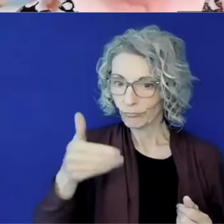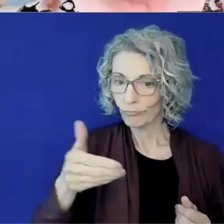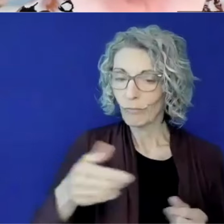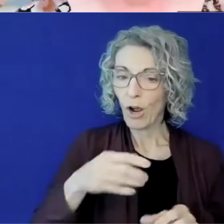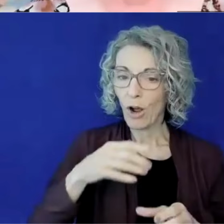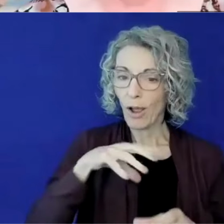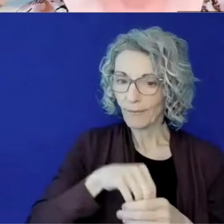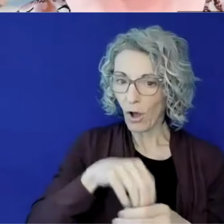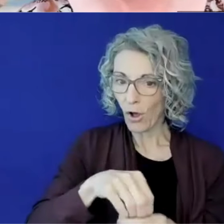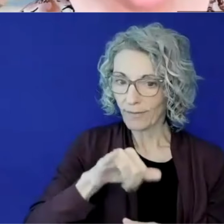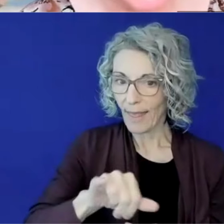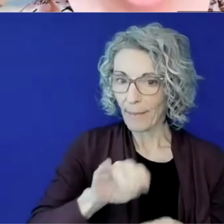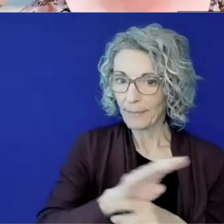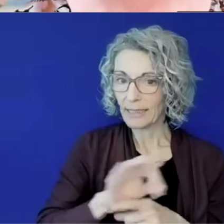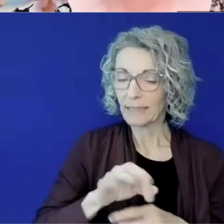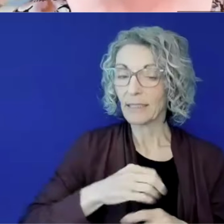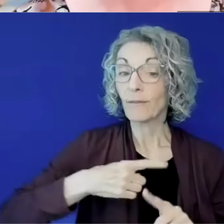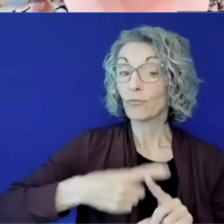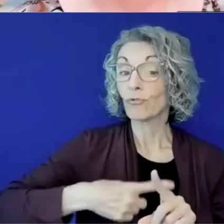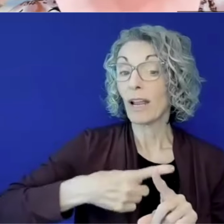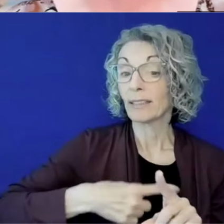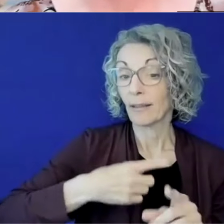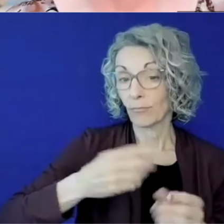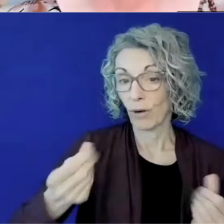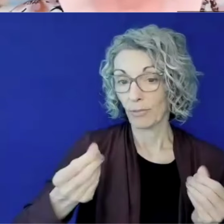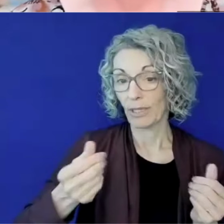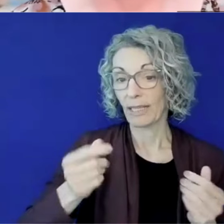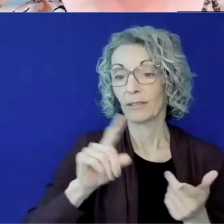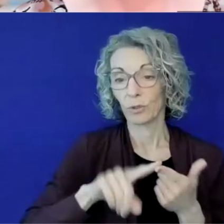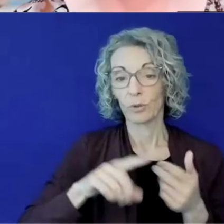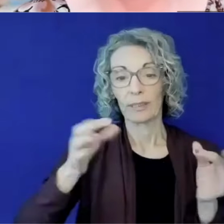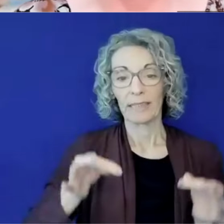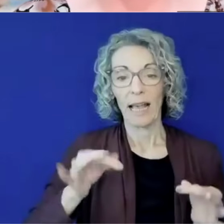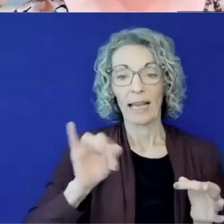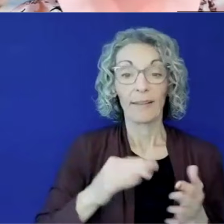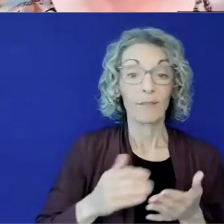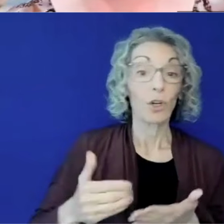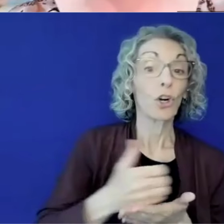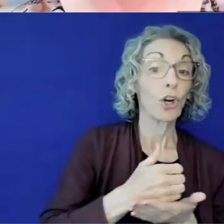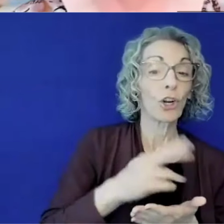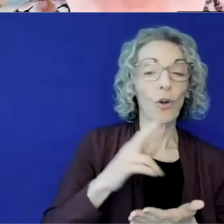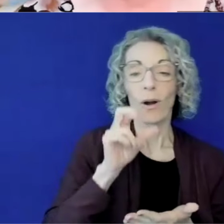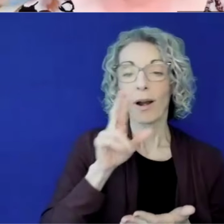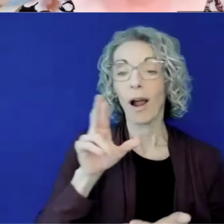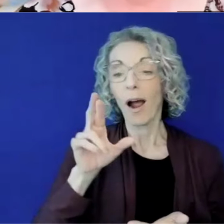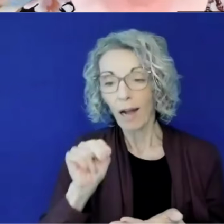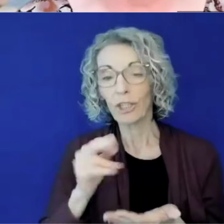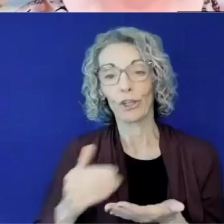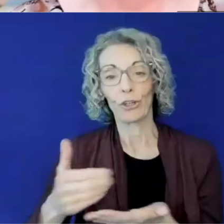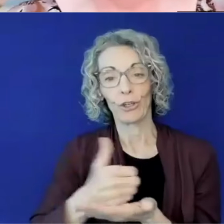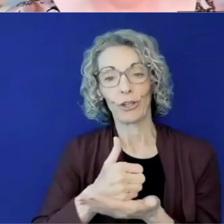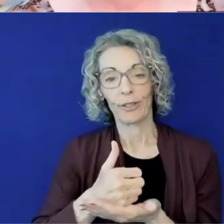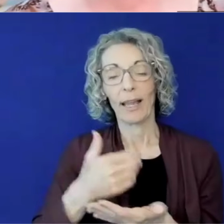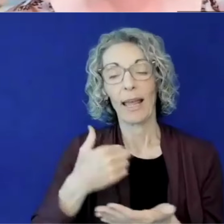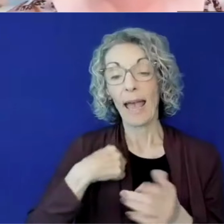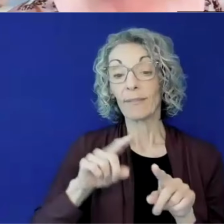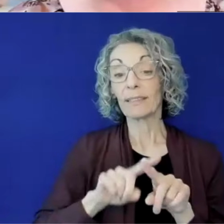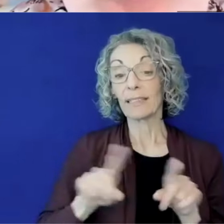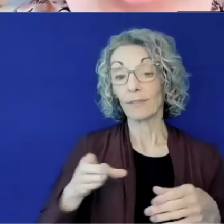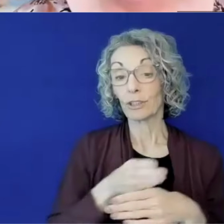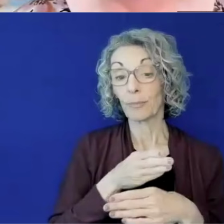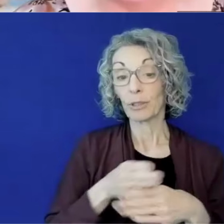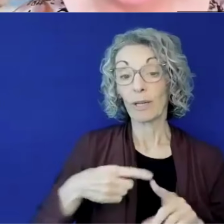of renting property to decide whether it's earned or unearned income. So there's a difference between renting